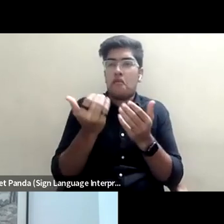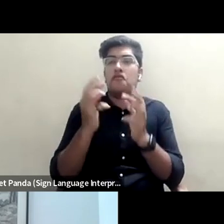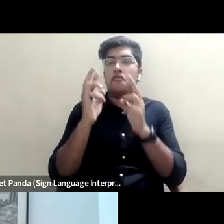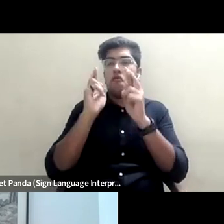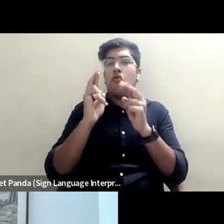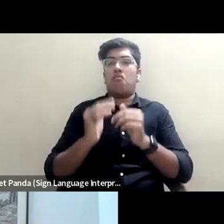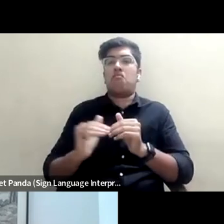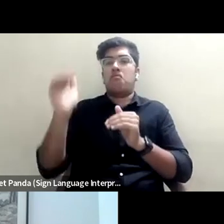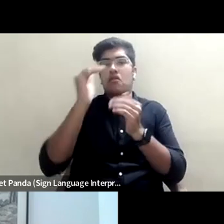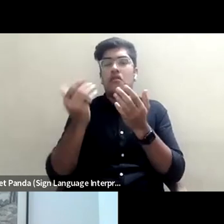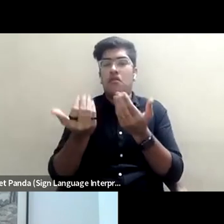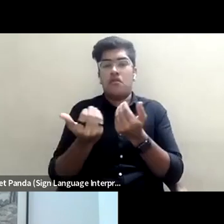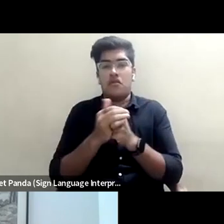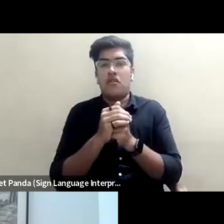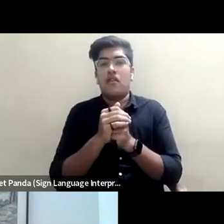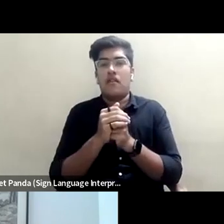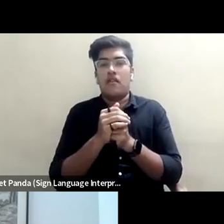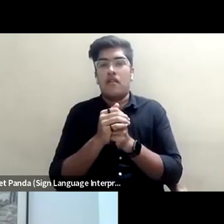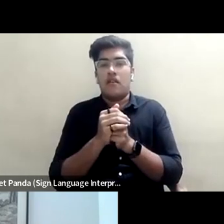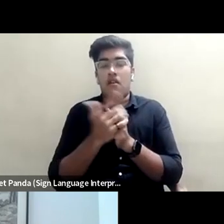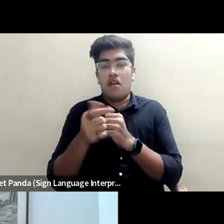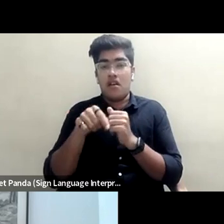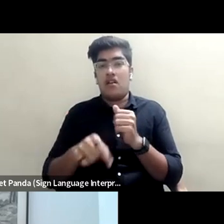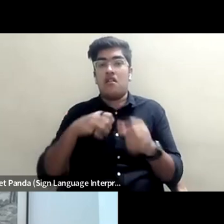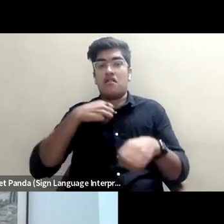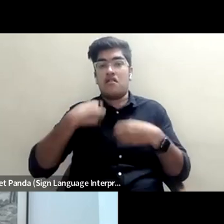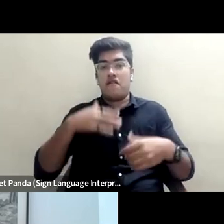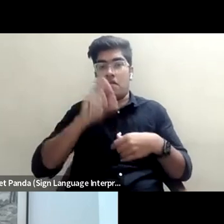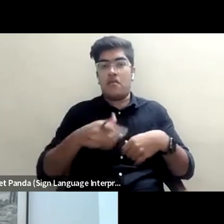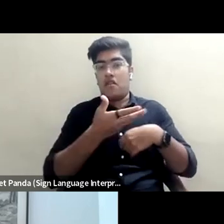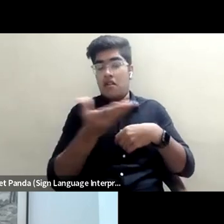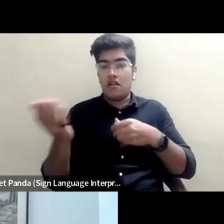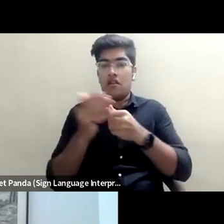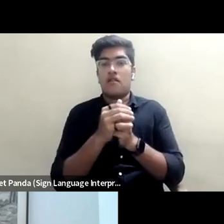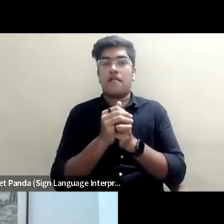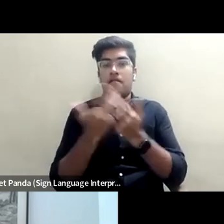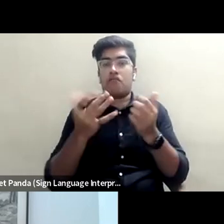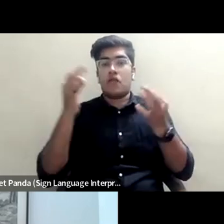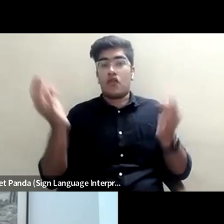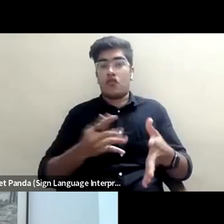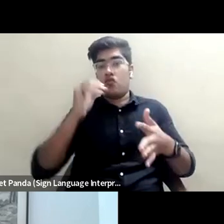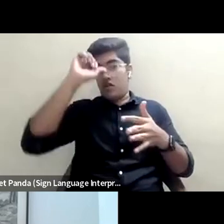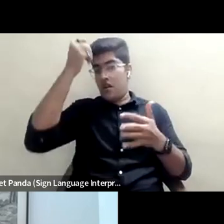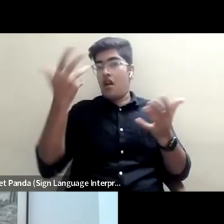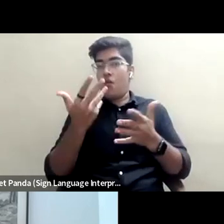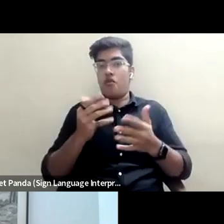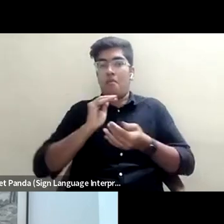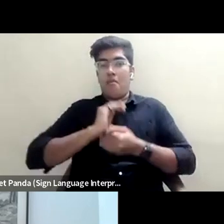that out of this struggle, the new India that will be